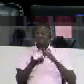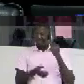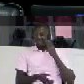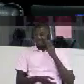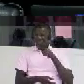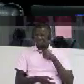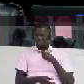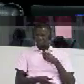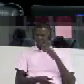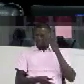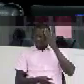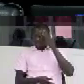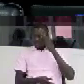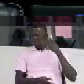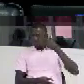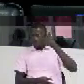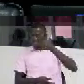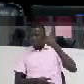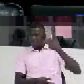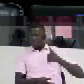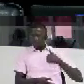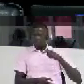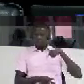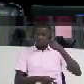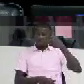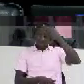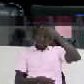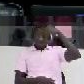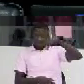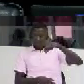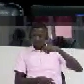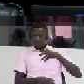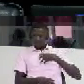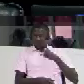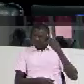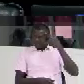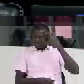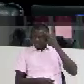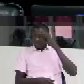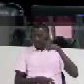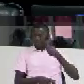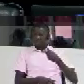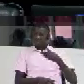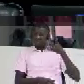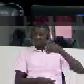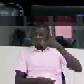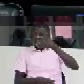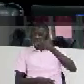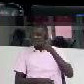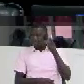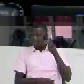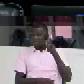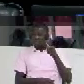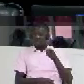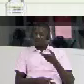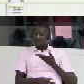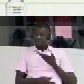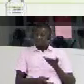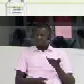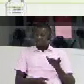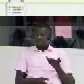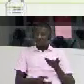expecting any visitors at the headquarters? ci bés boobu noonu ndax yow yaa ngi doon séntu ñenn ñoo xam ne ñu waroon nañoo ñëw foofu ci